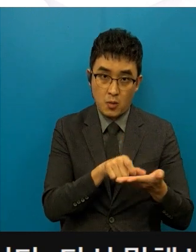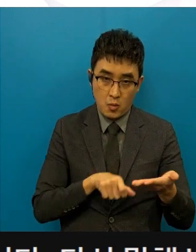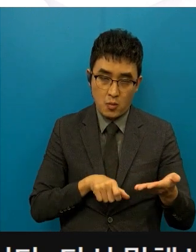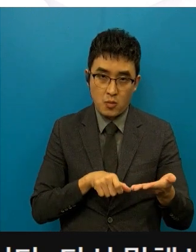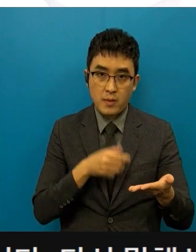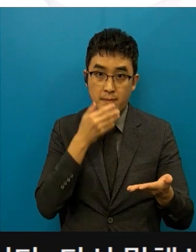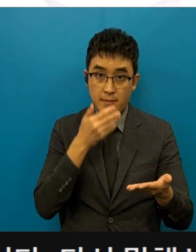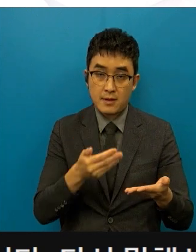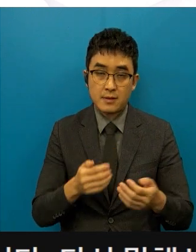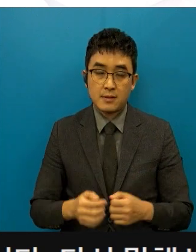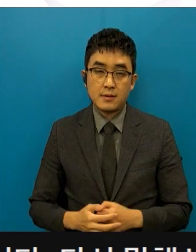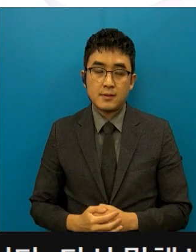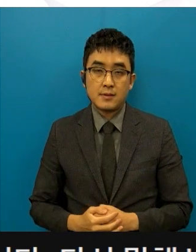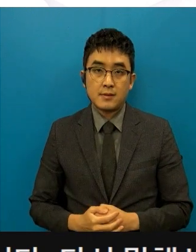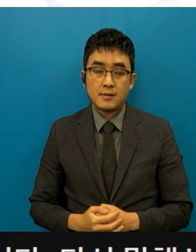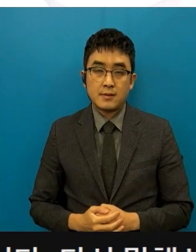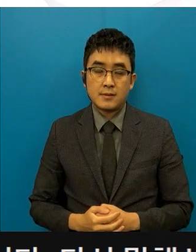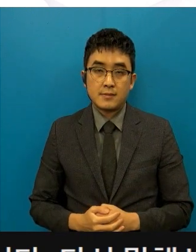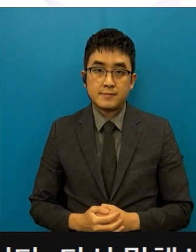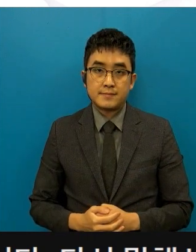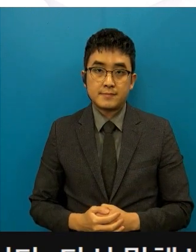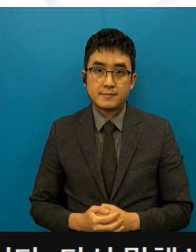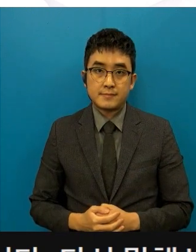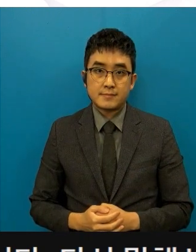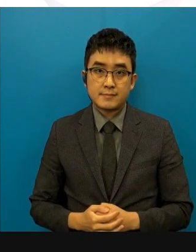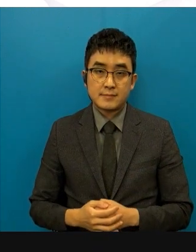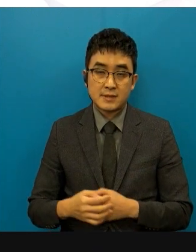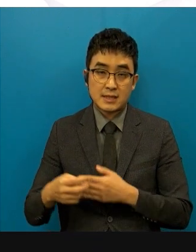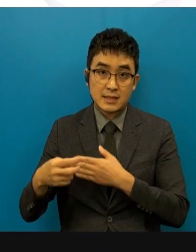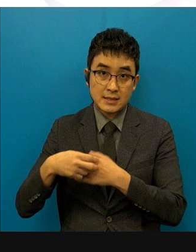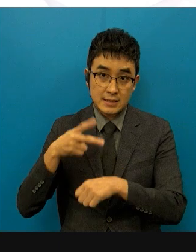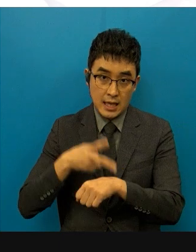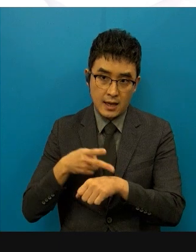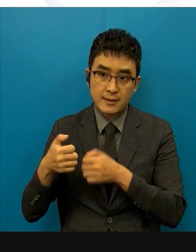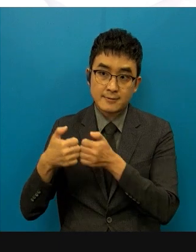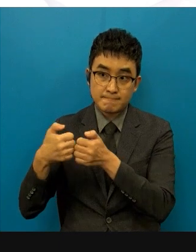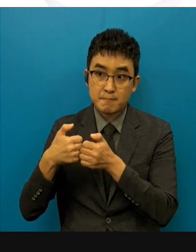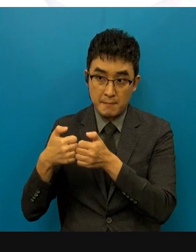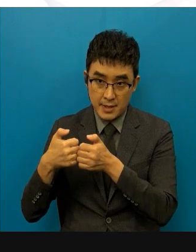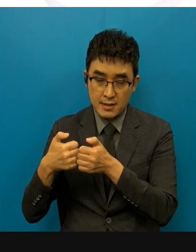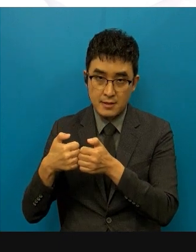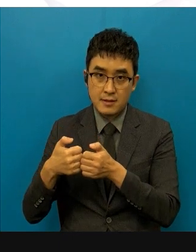care directives. 3 is